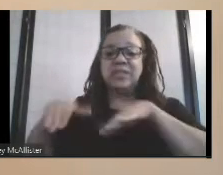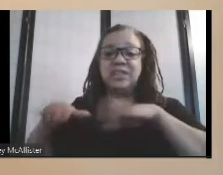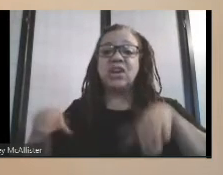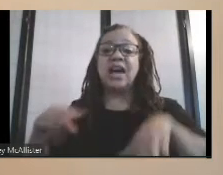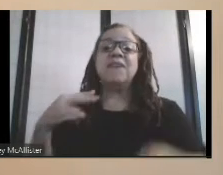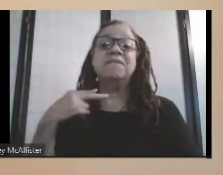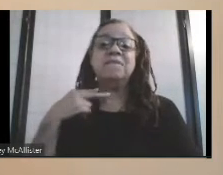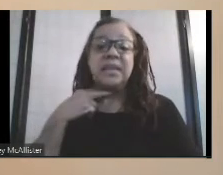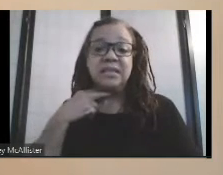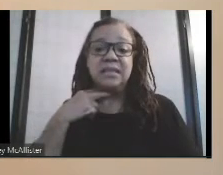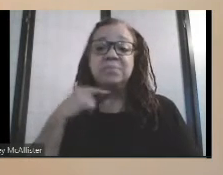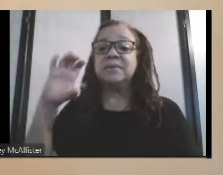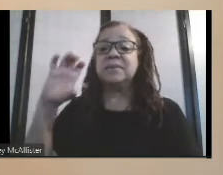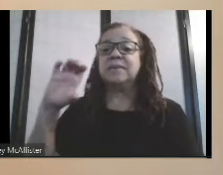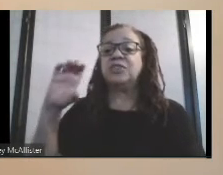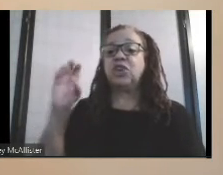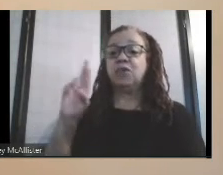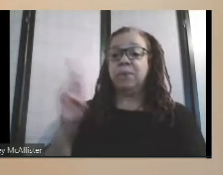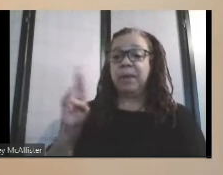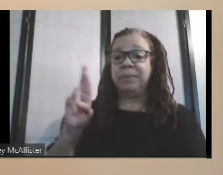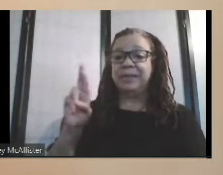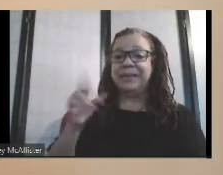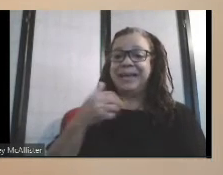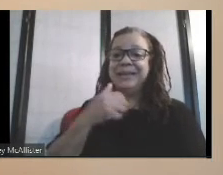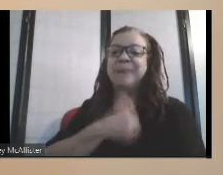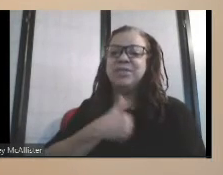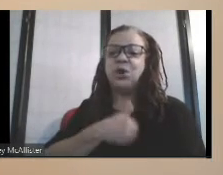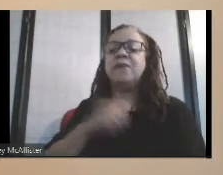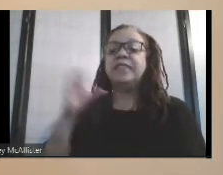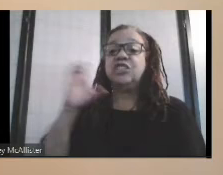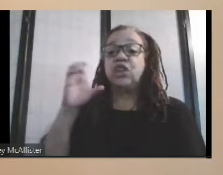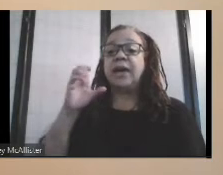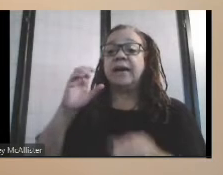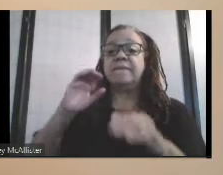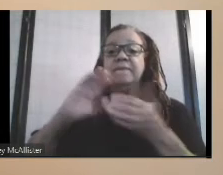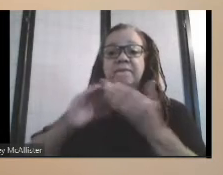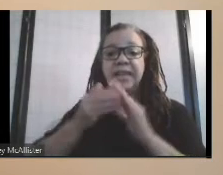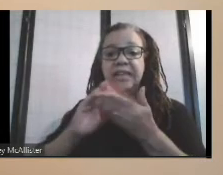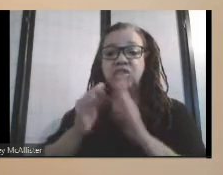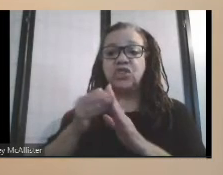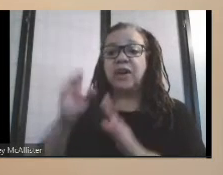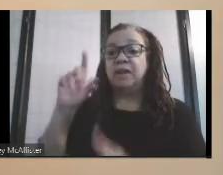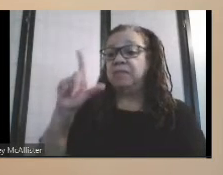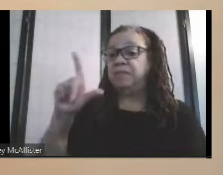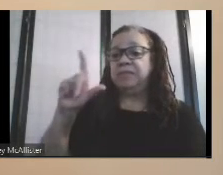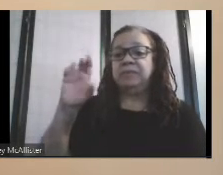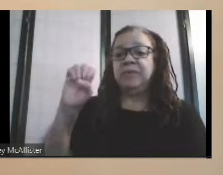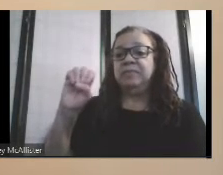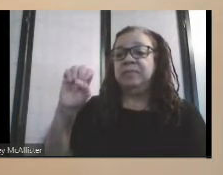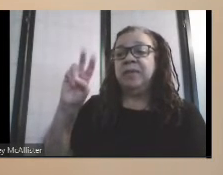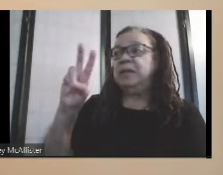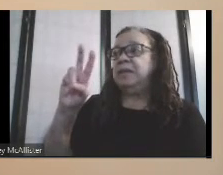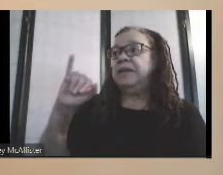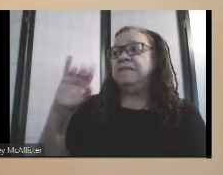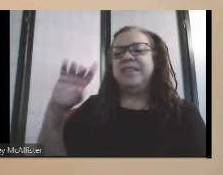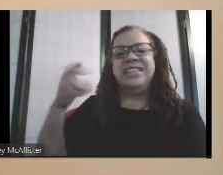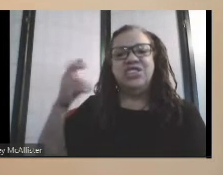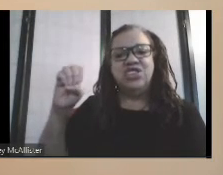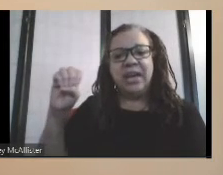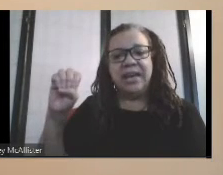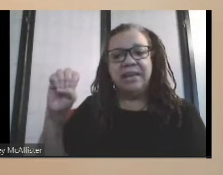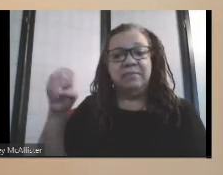the child victims of the Czech Republic, of the Czech village of Lidice, who were murdered by